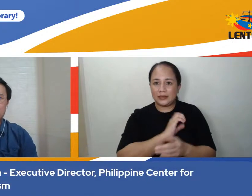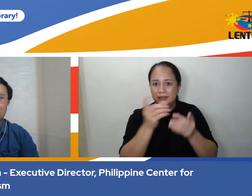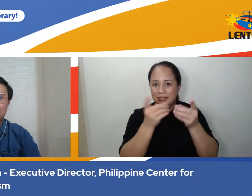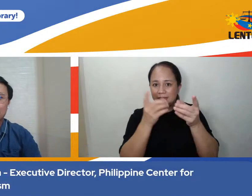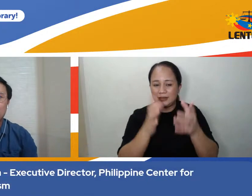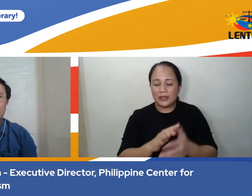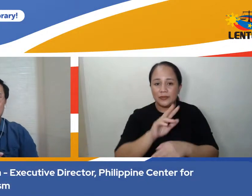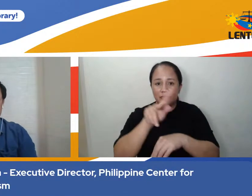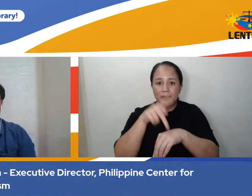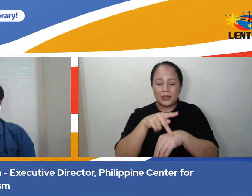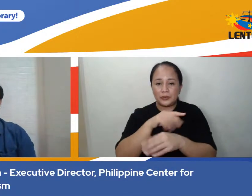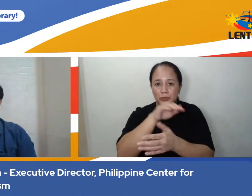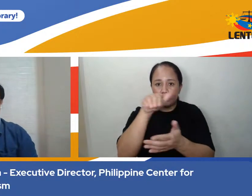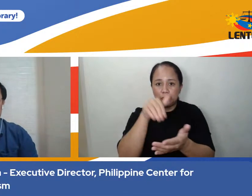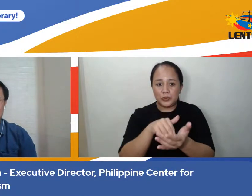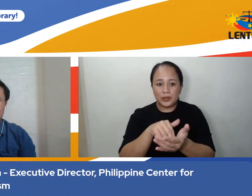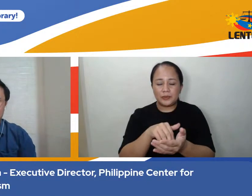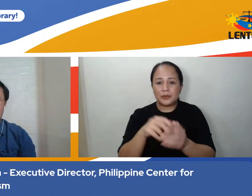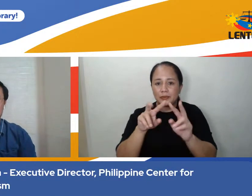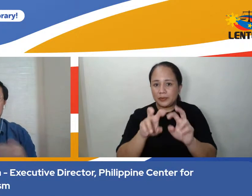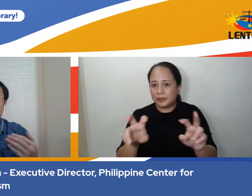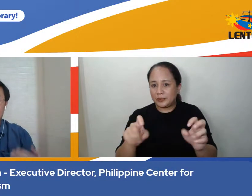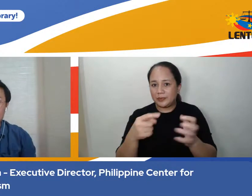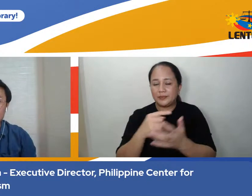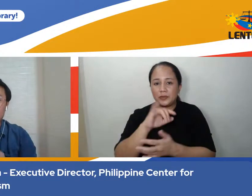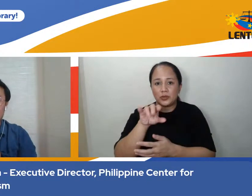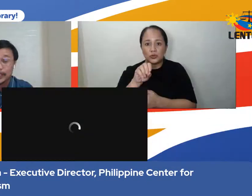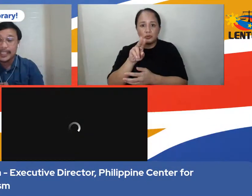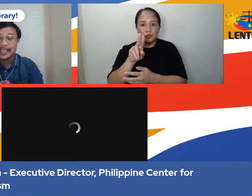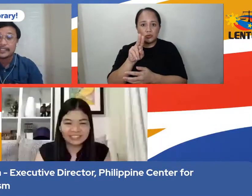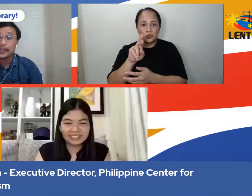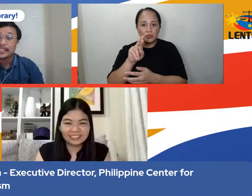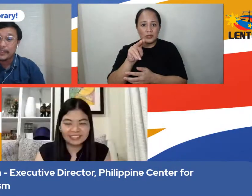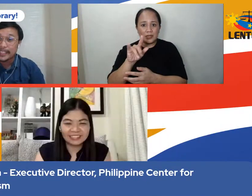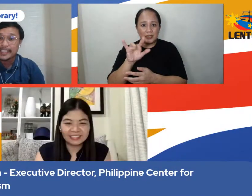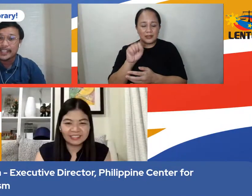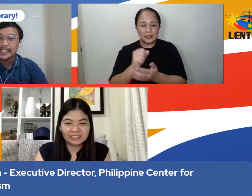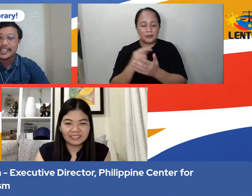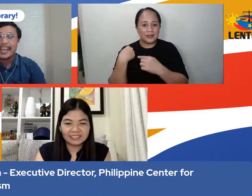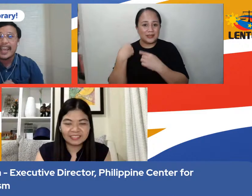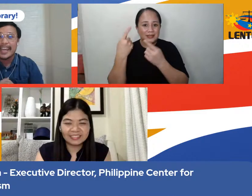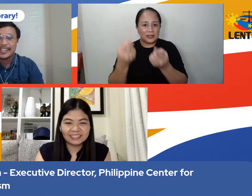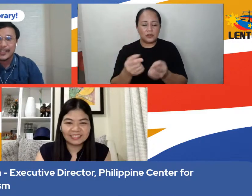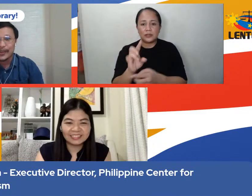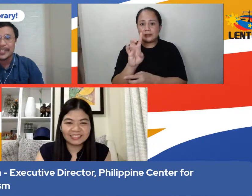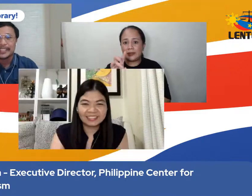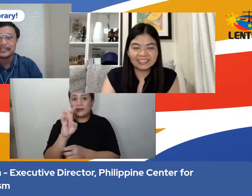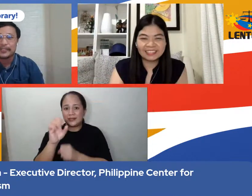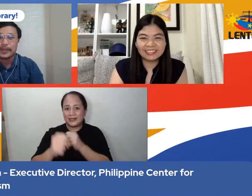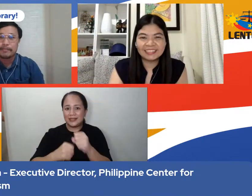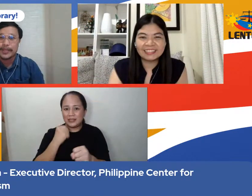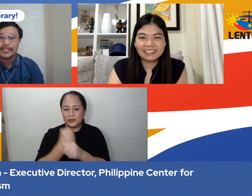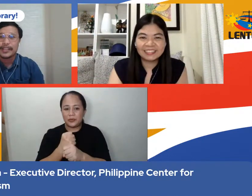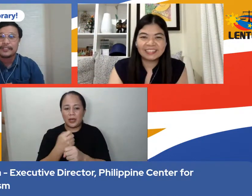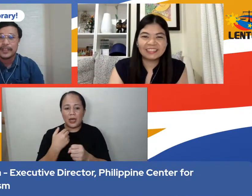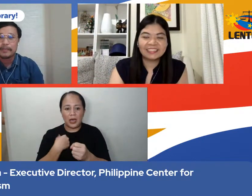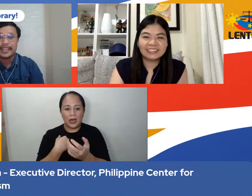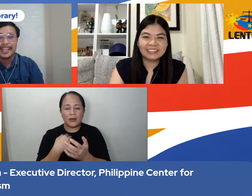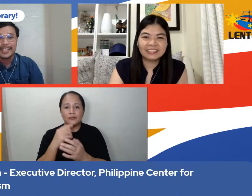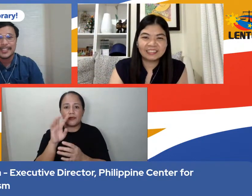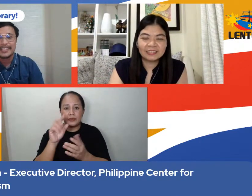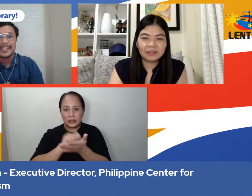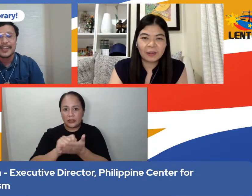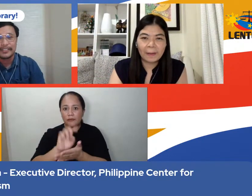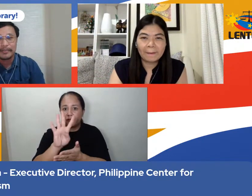the Philippine Center for Investigative Journalism. She has been a journalist for 17 years and has co-written 4 books on